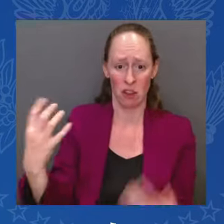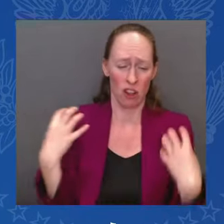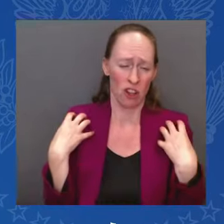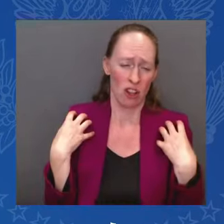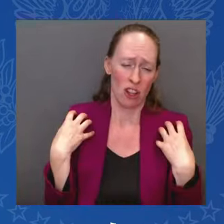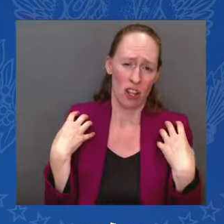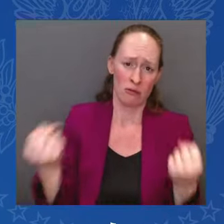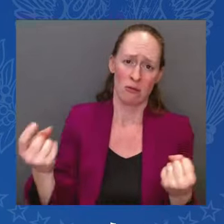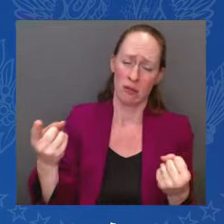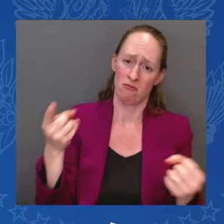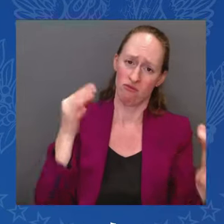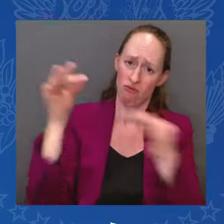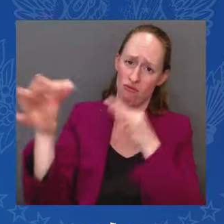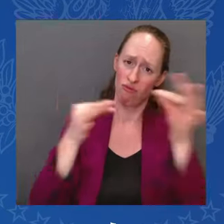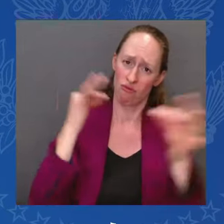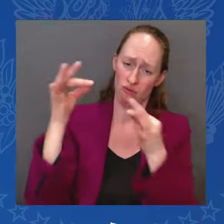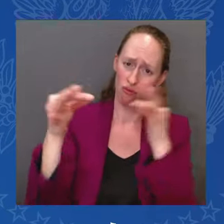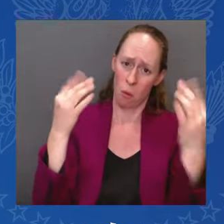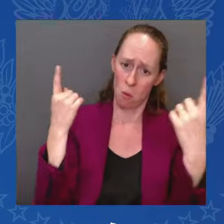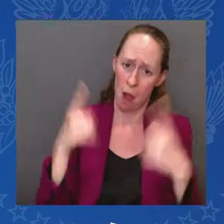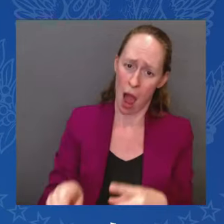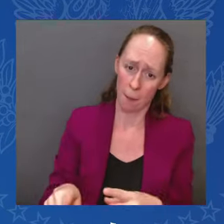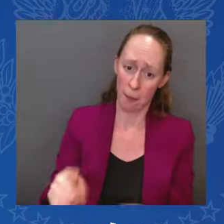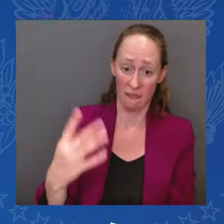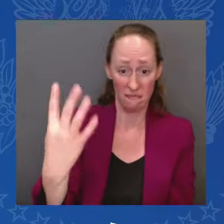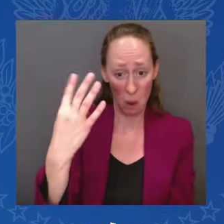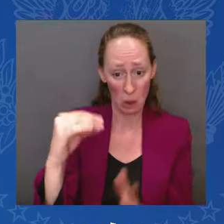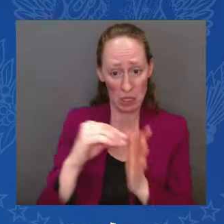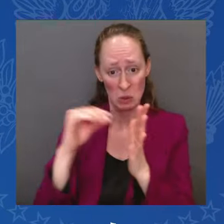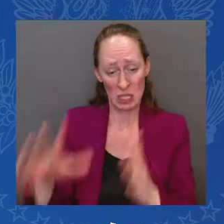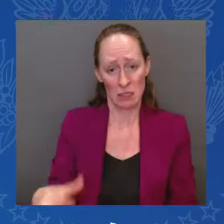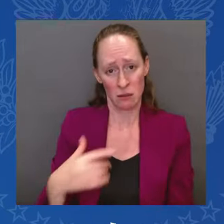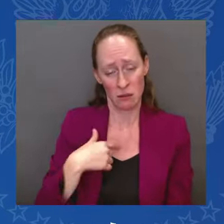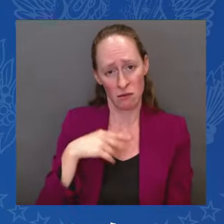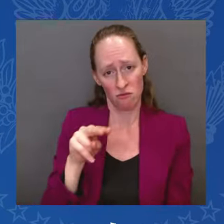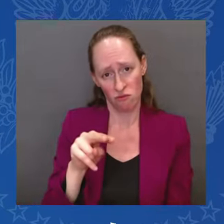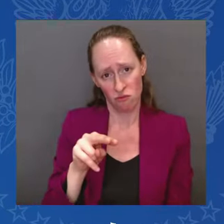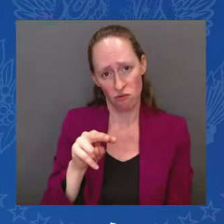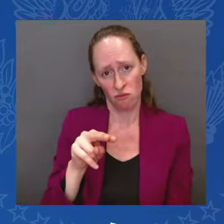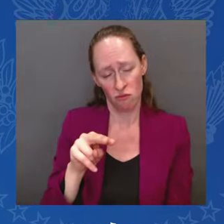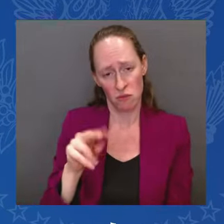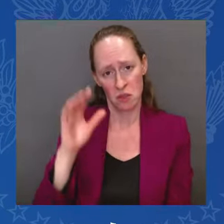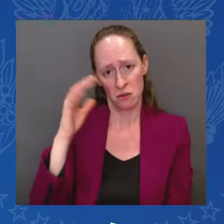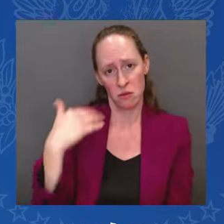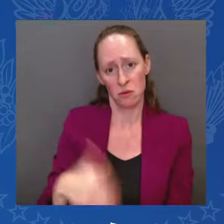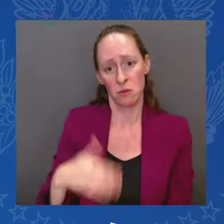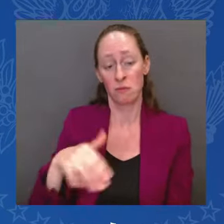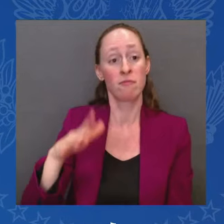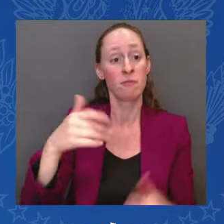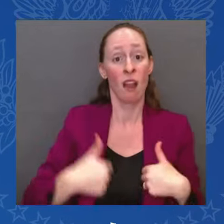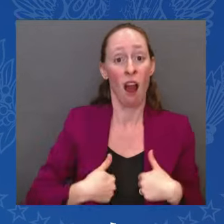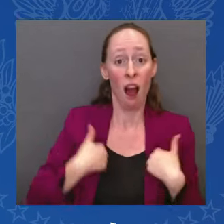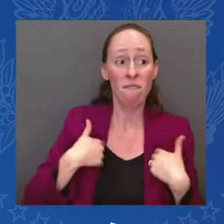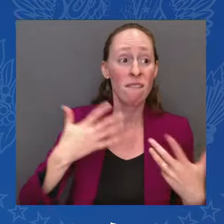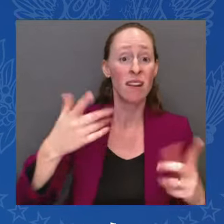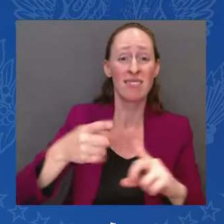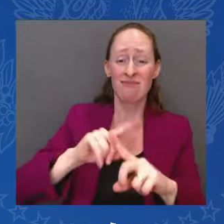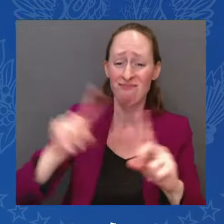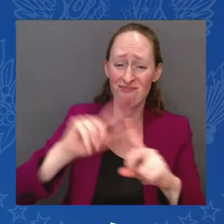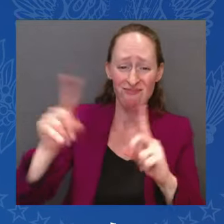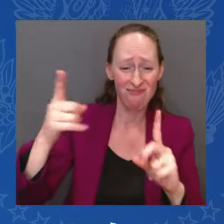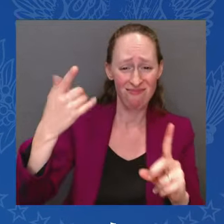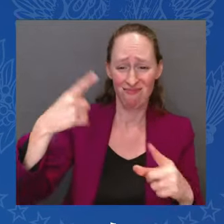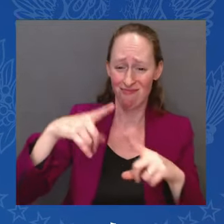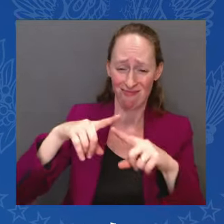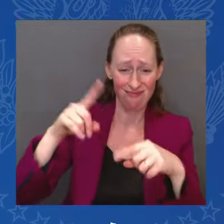stage, four of them. They each came from different backgrounds, different parts of the country, different shootings, but